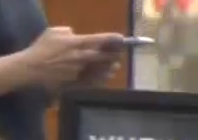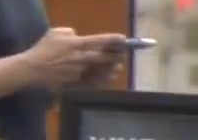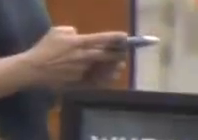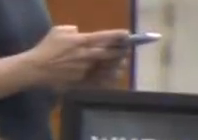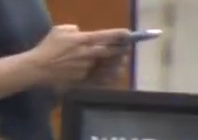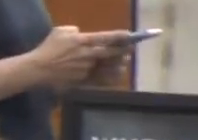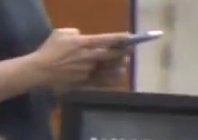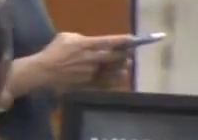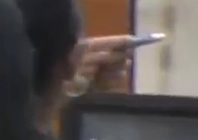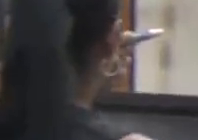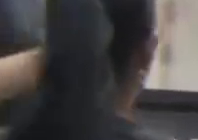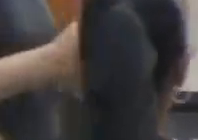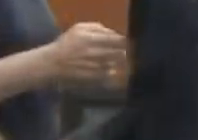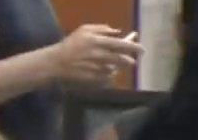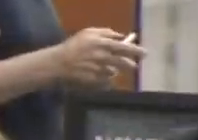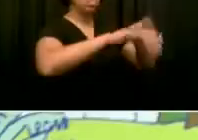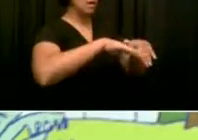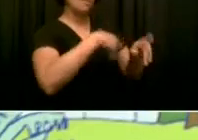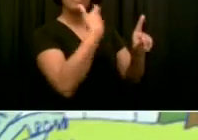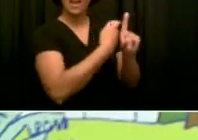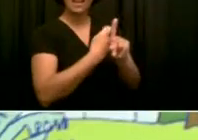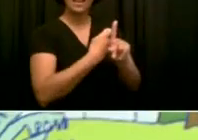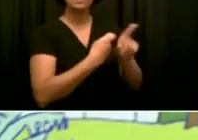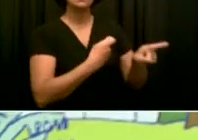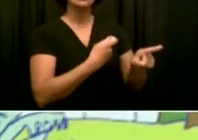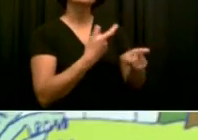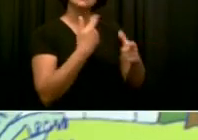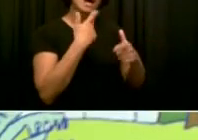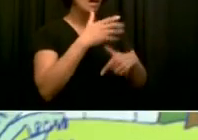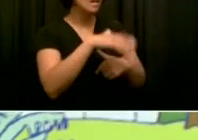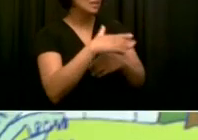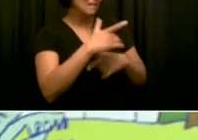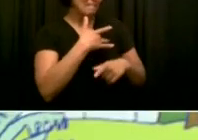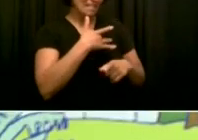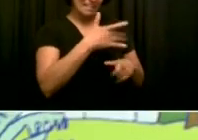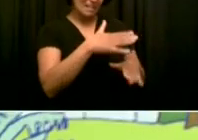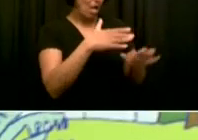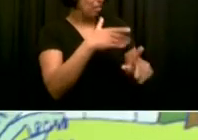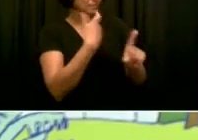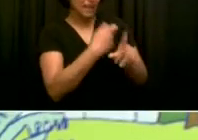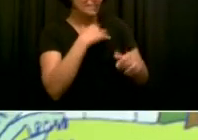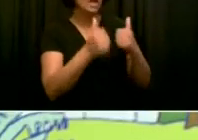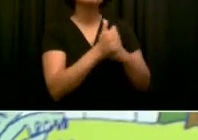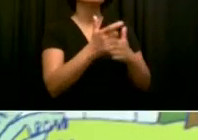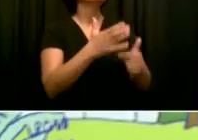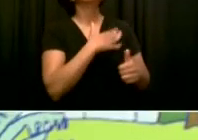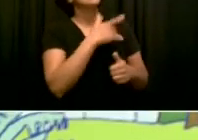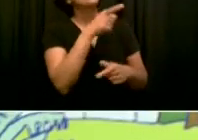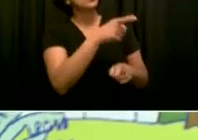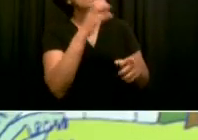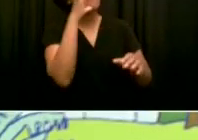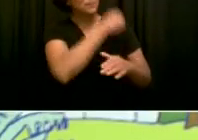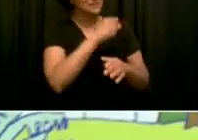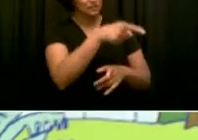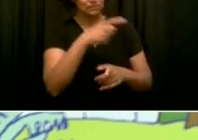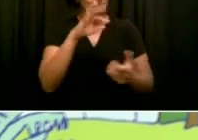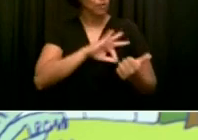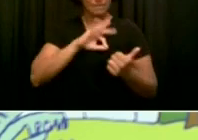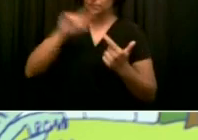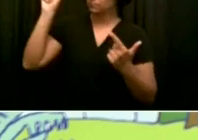the unvaccinated is a big deal. But they're not going to have an opportunity to do a lot of things that they want to do, because more and more it's going to be only